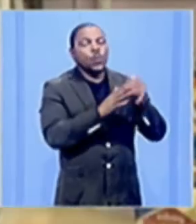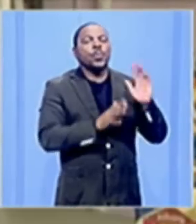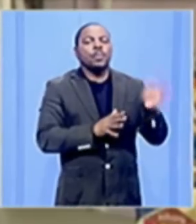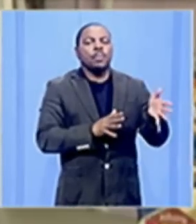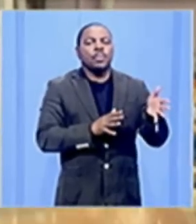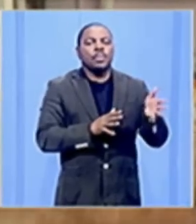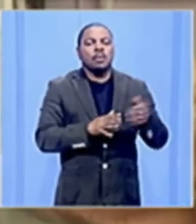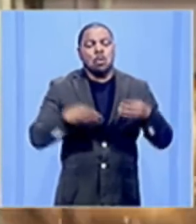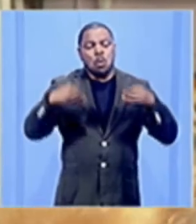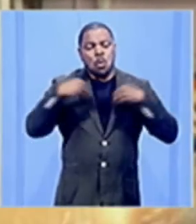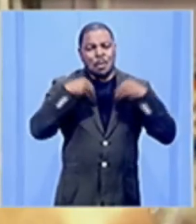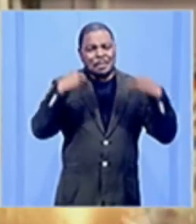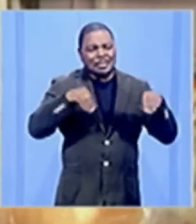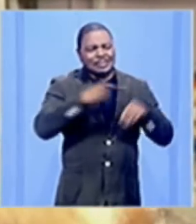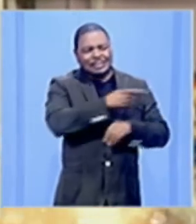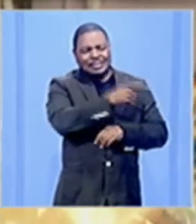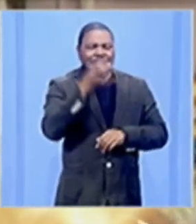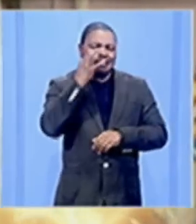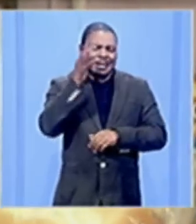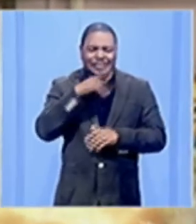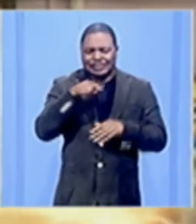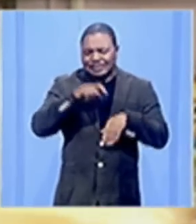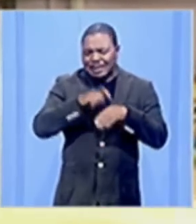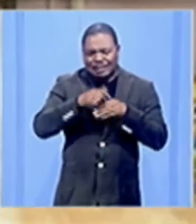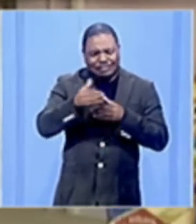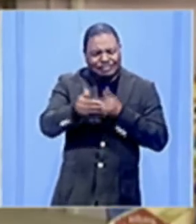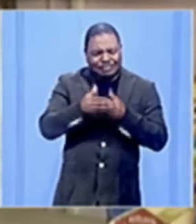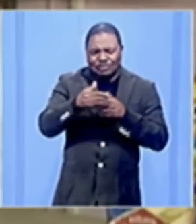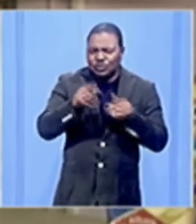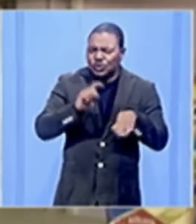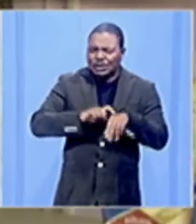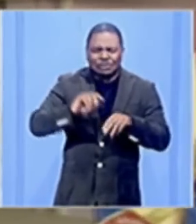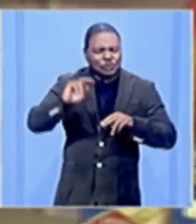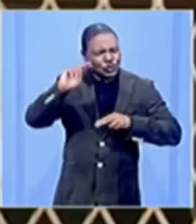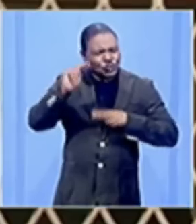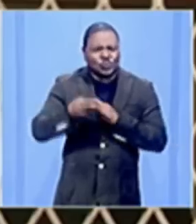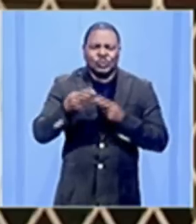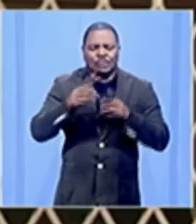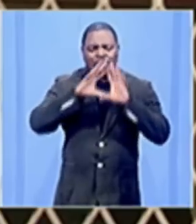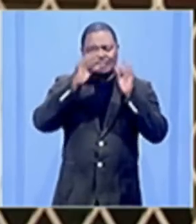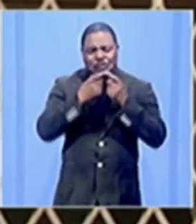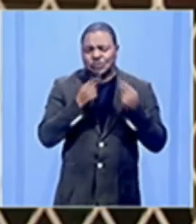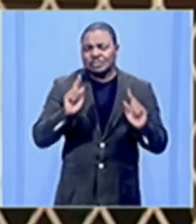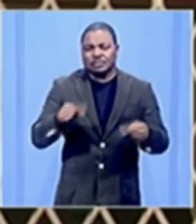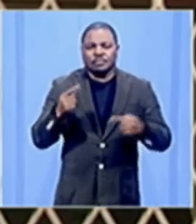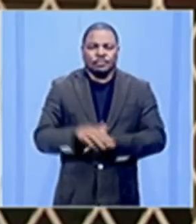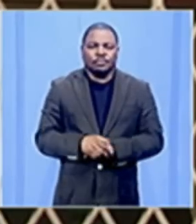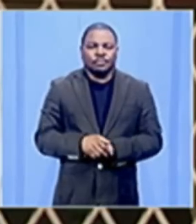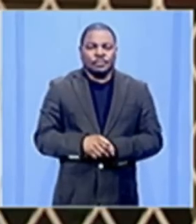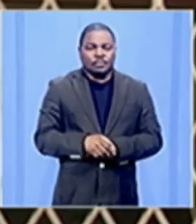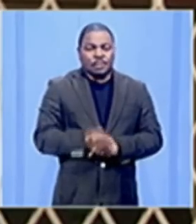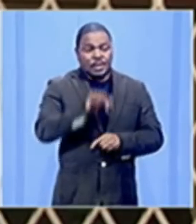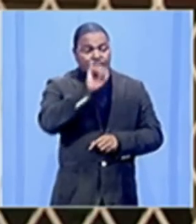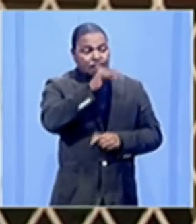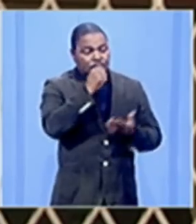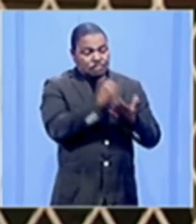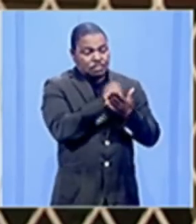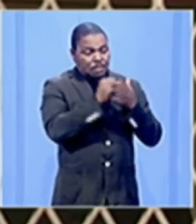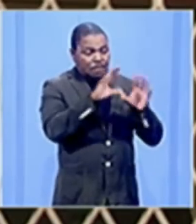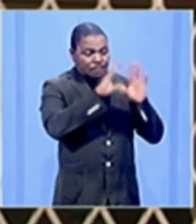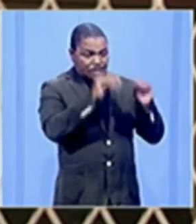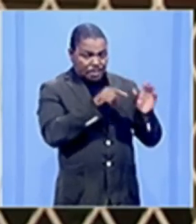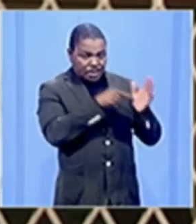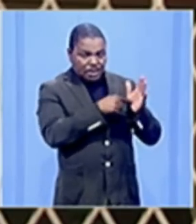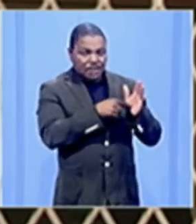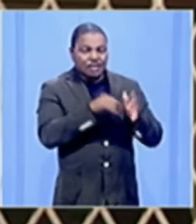re nako yeo ba file go yona ke ye nnyane go fihlelela dinyakwa ka moka. If it's registered shop, everything is gonna be